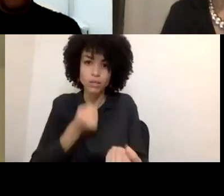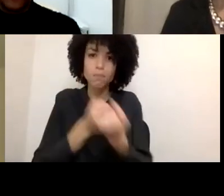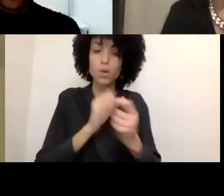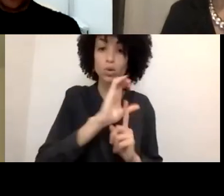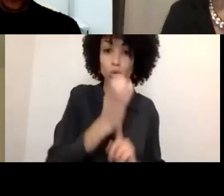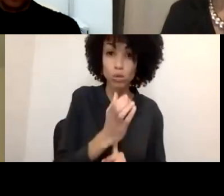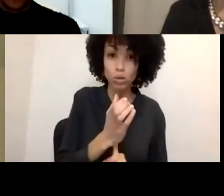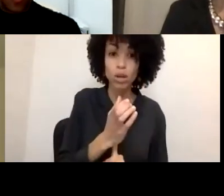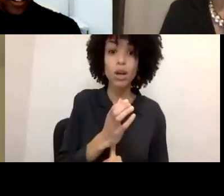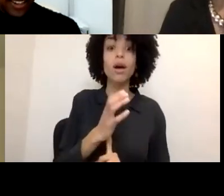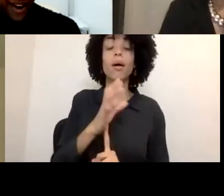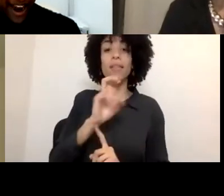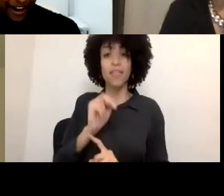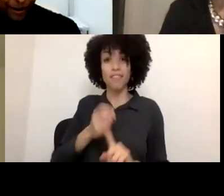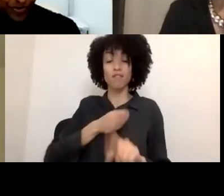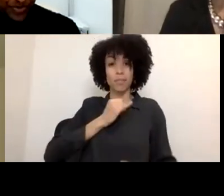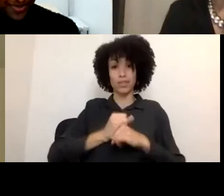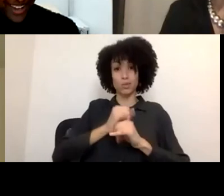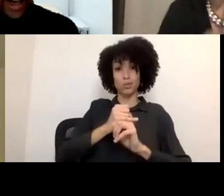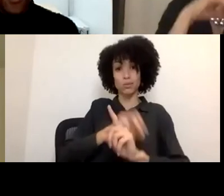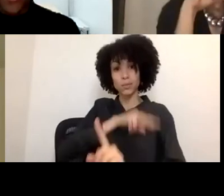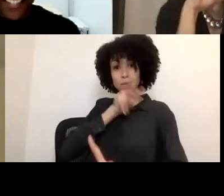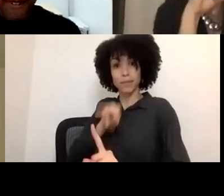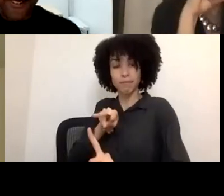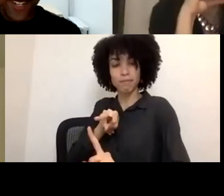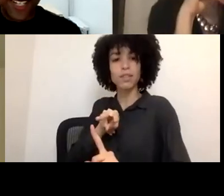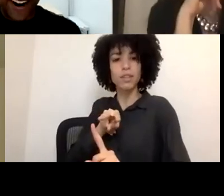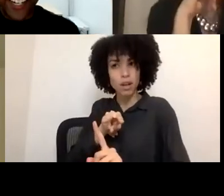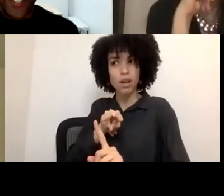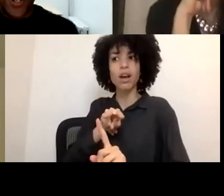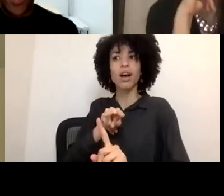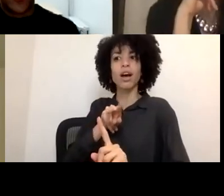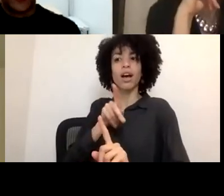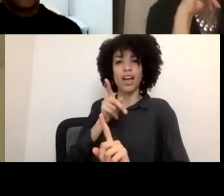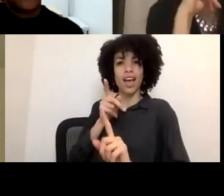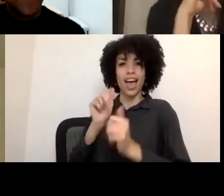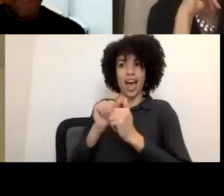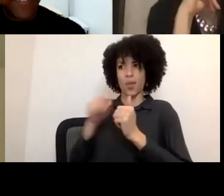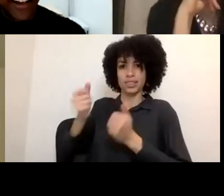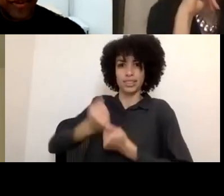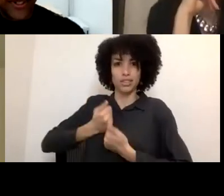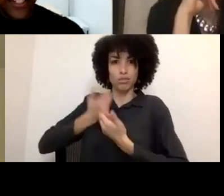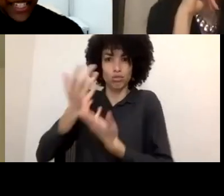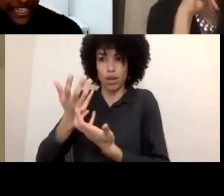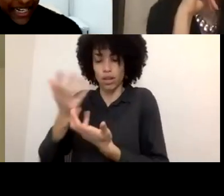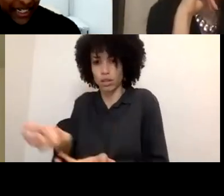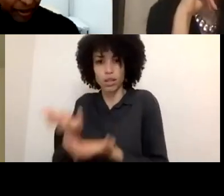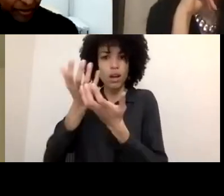sort of from the institutional perspective, how housing some of those expressions and sort of lifting them up as